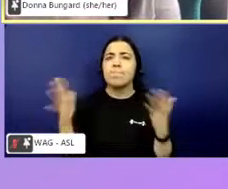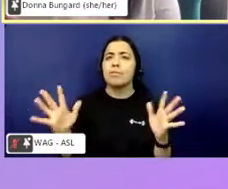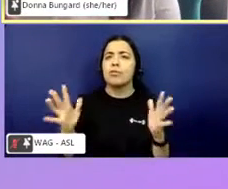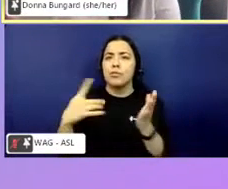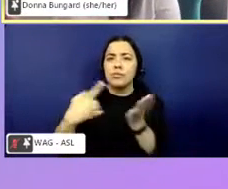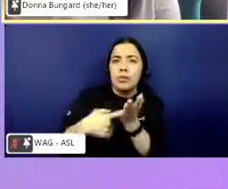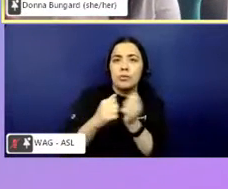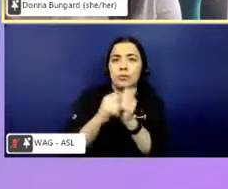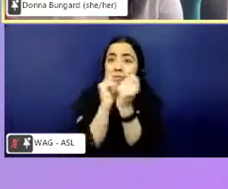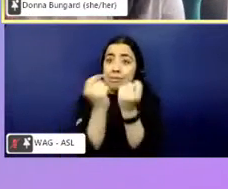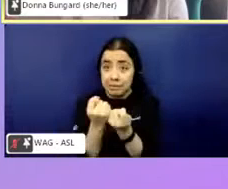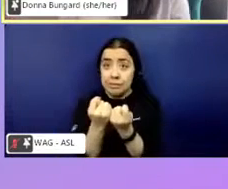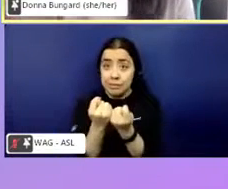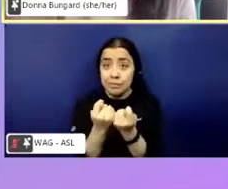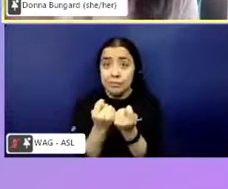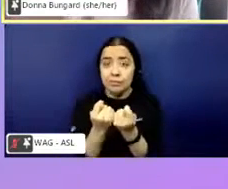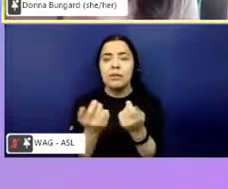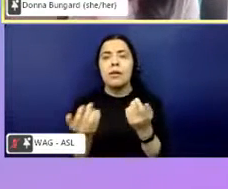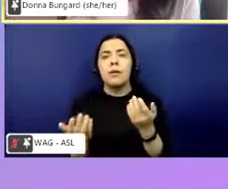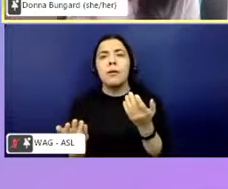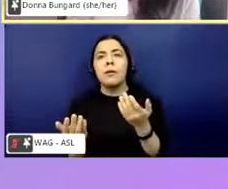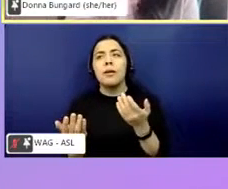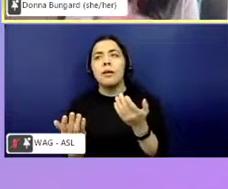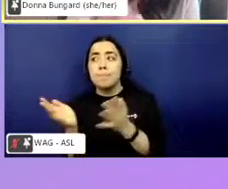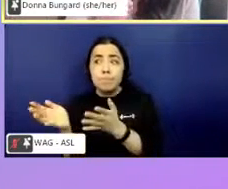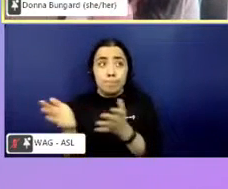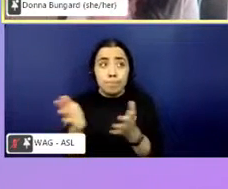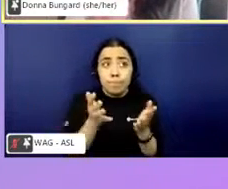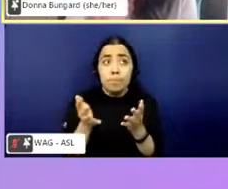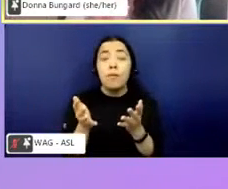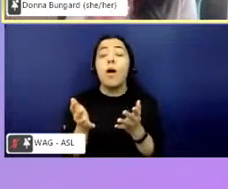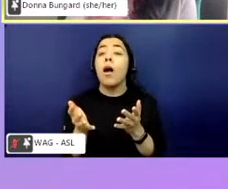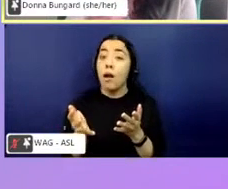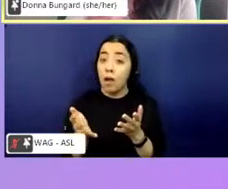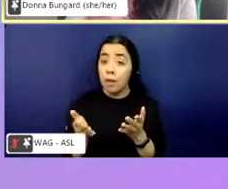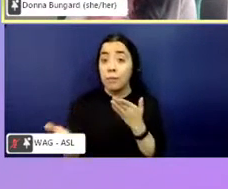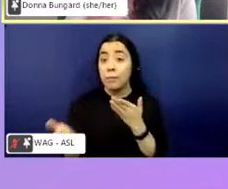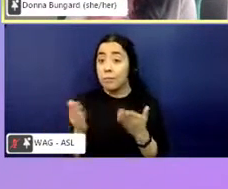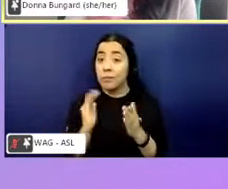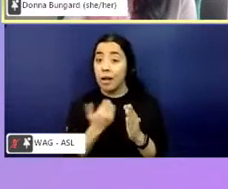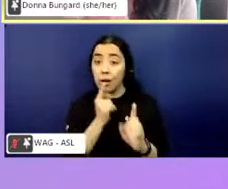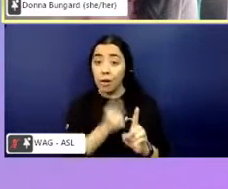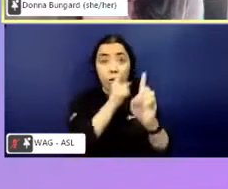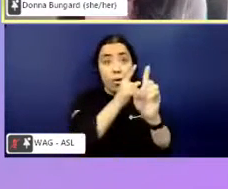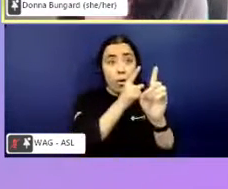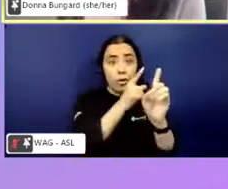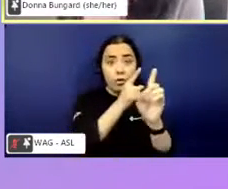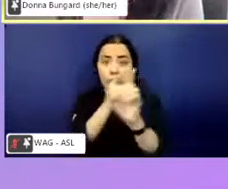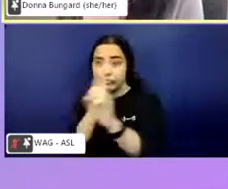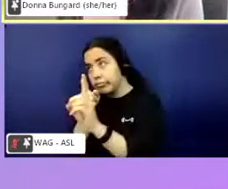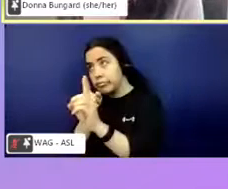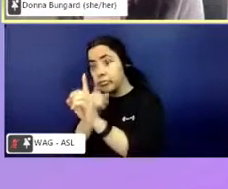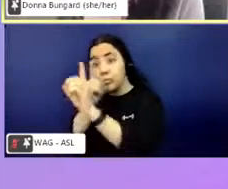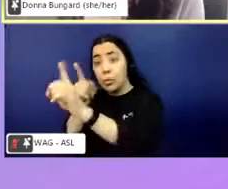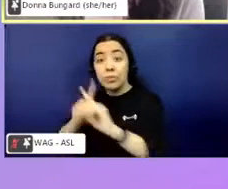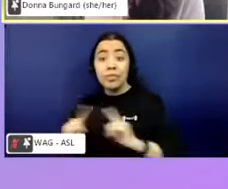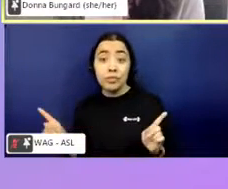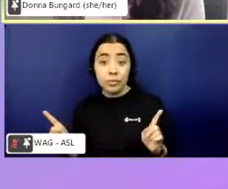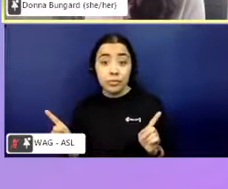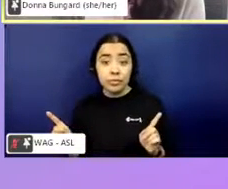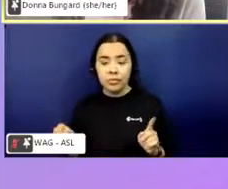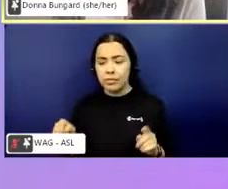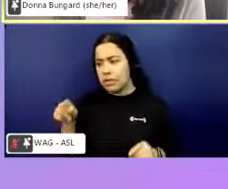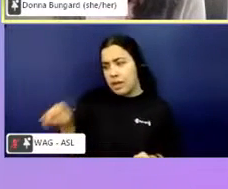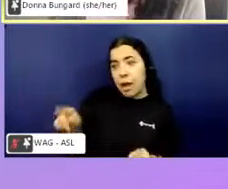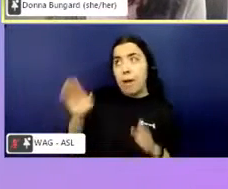teams, we might find that our priorities have shifted. There's an amazing opportunity over